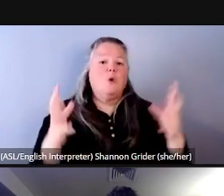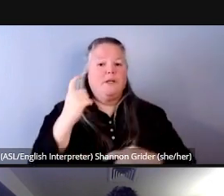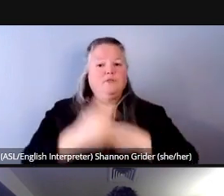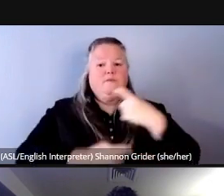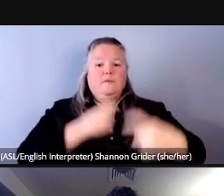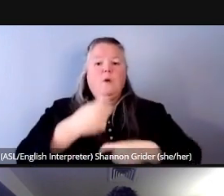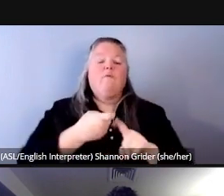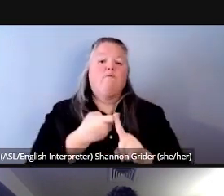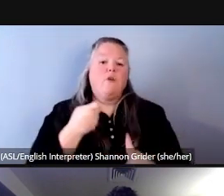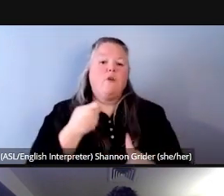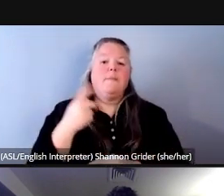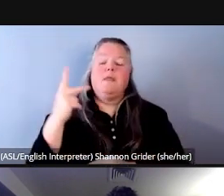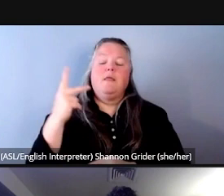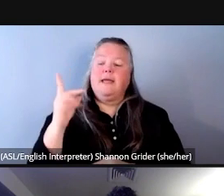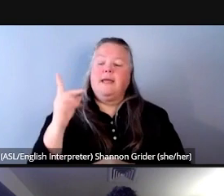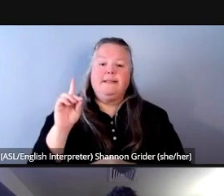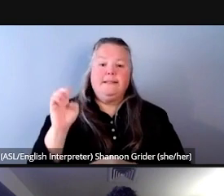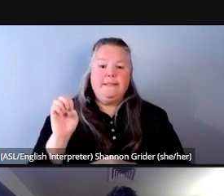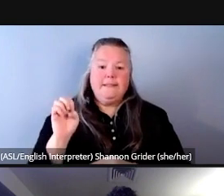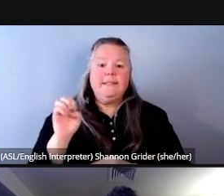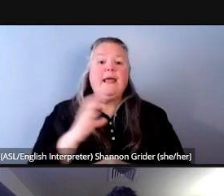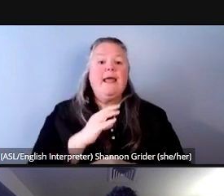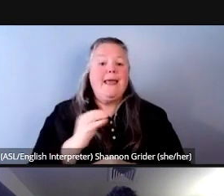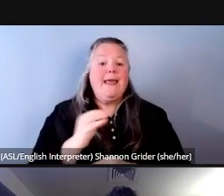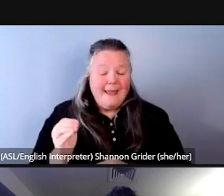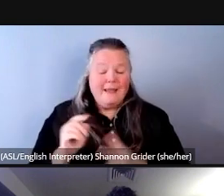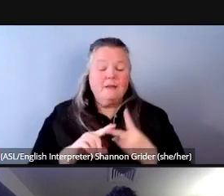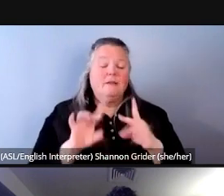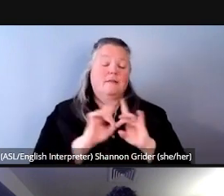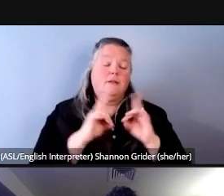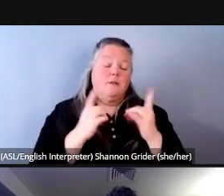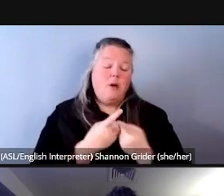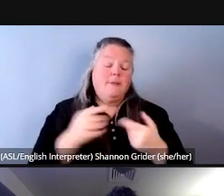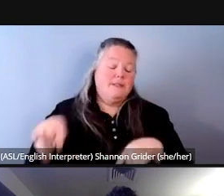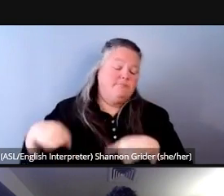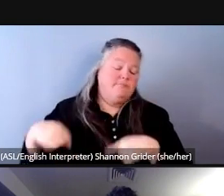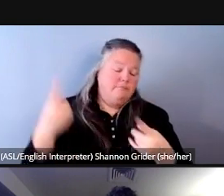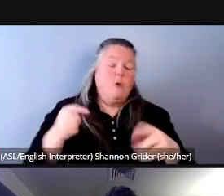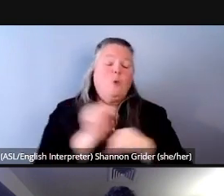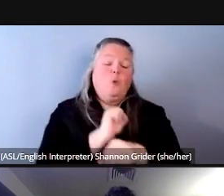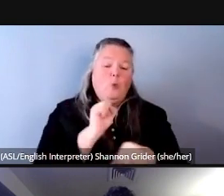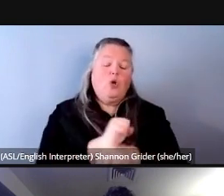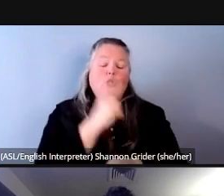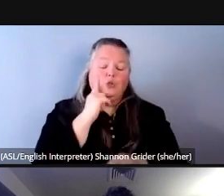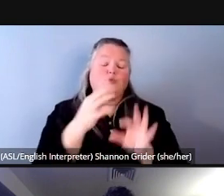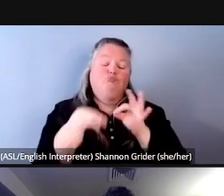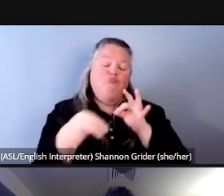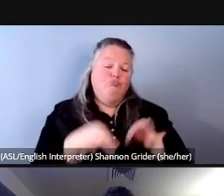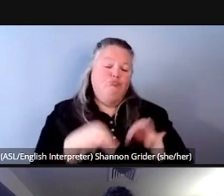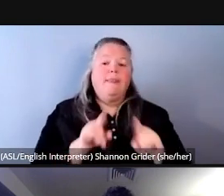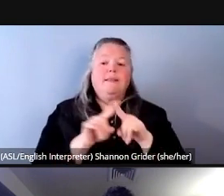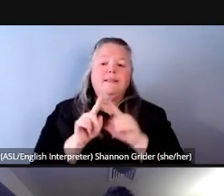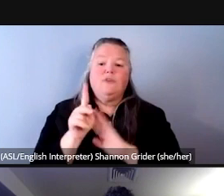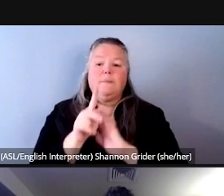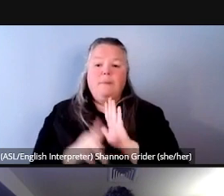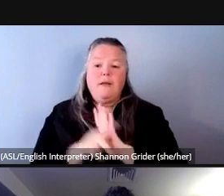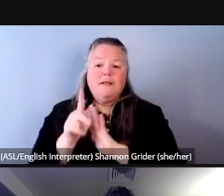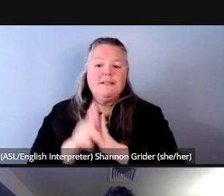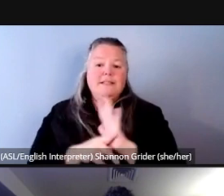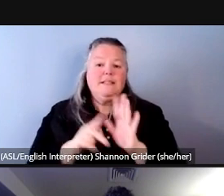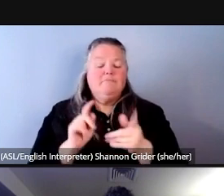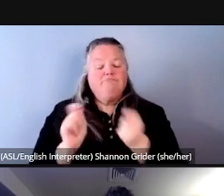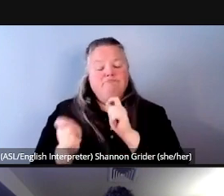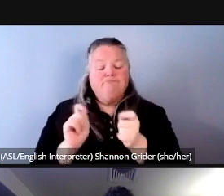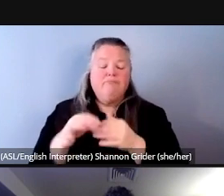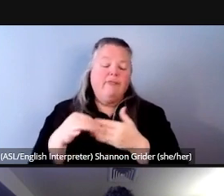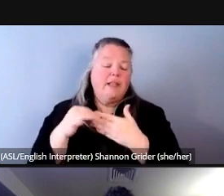Kentucky Department of Education, as well as the tremendous work that the department has already done to help articulate the various policy flexibilities that are